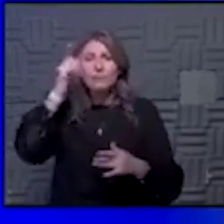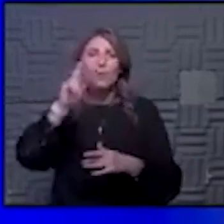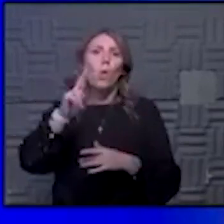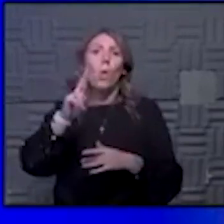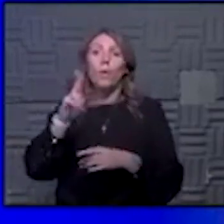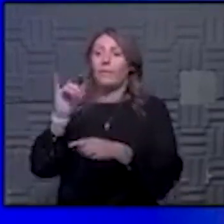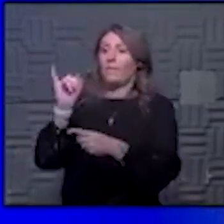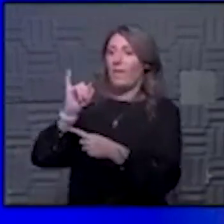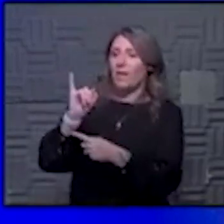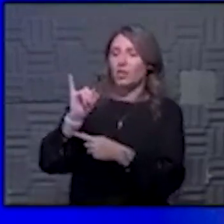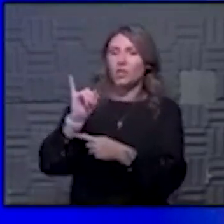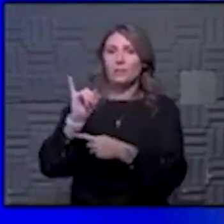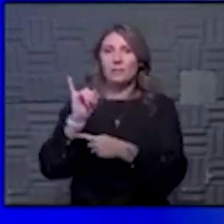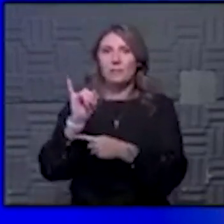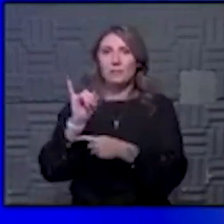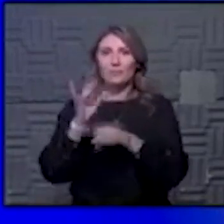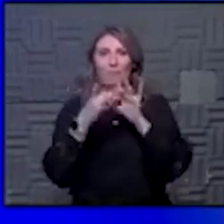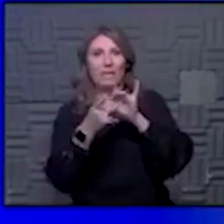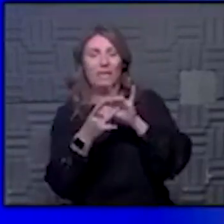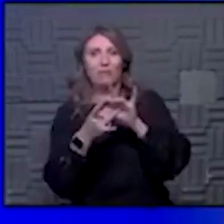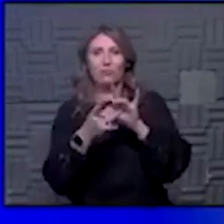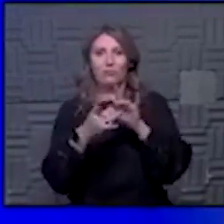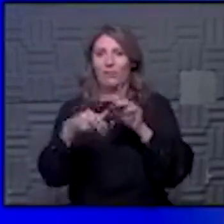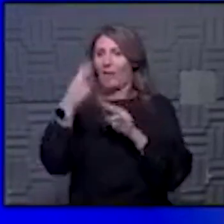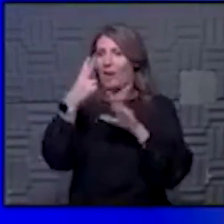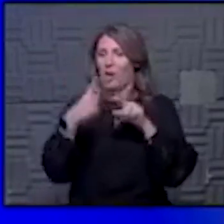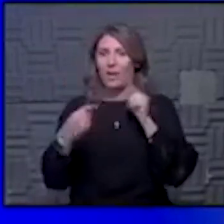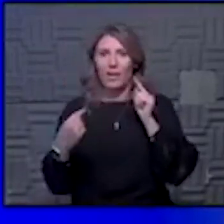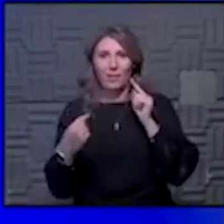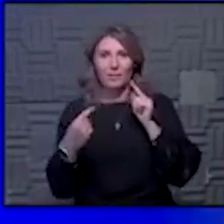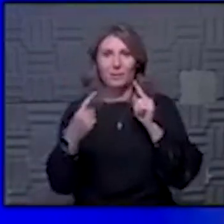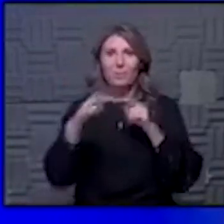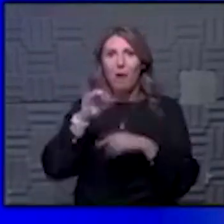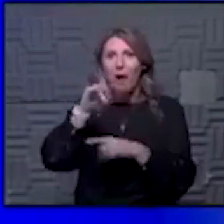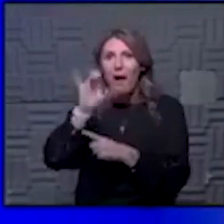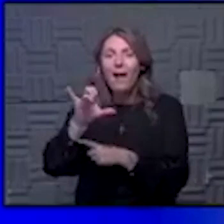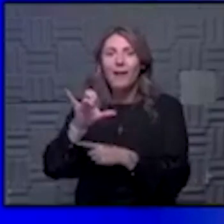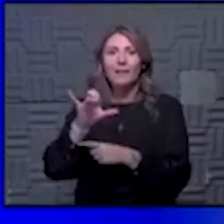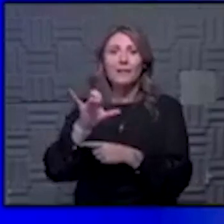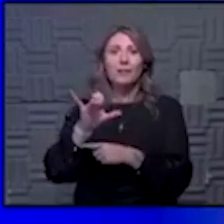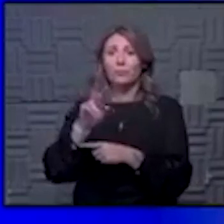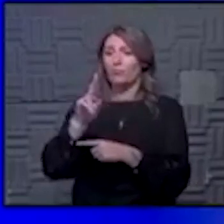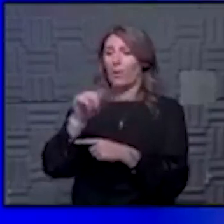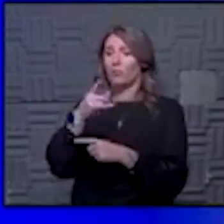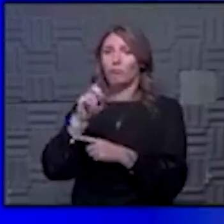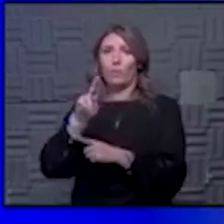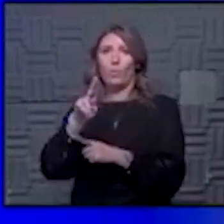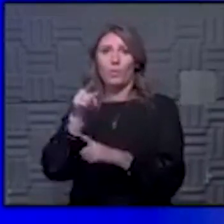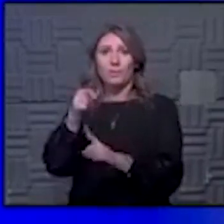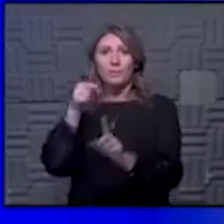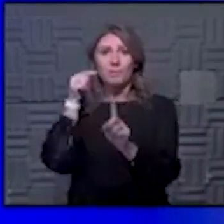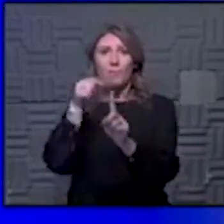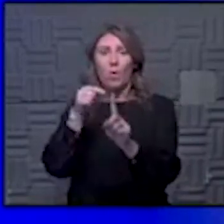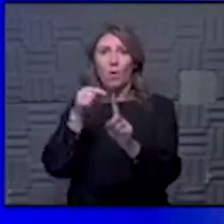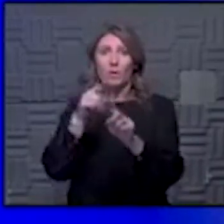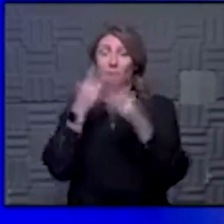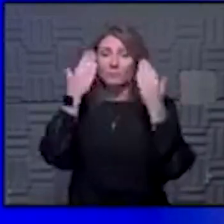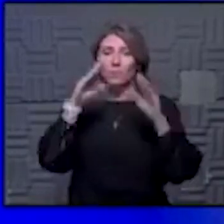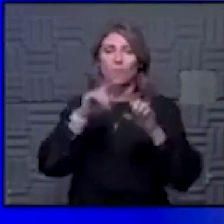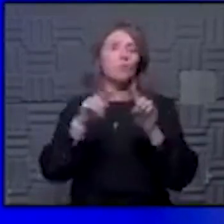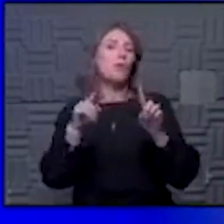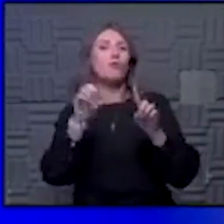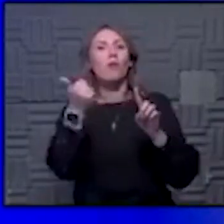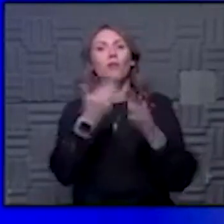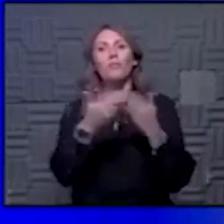to the higher antibody responses. To Ragu's point, we just don't know, but there are other things besides